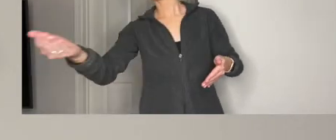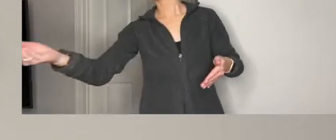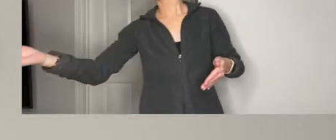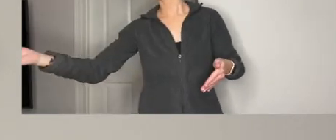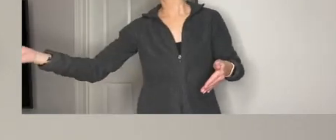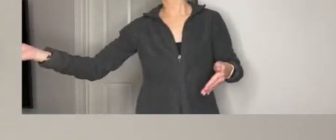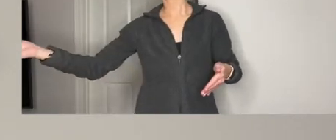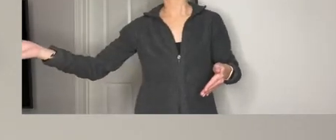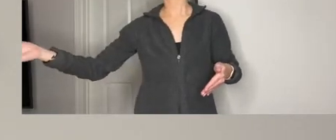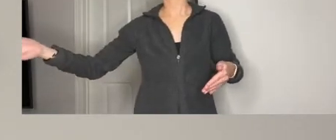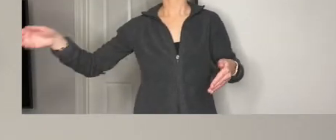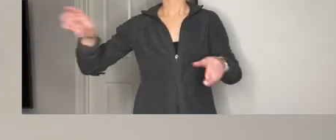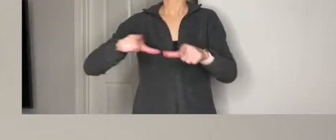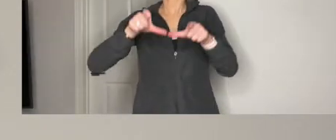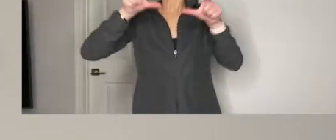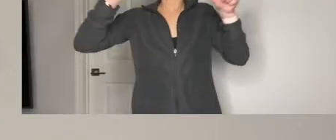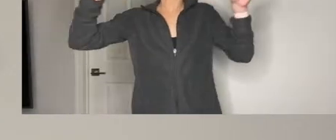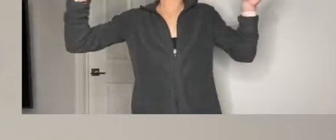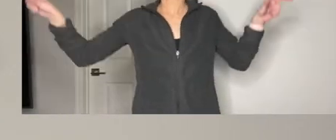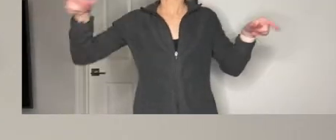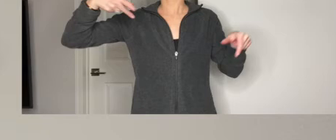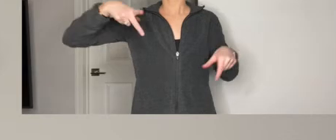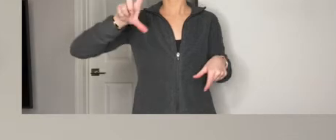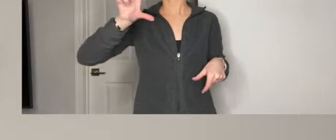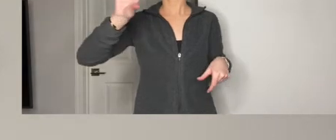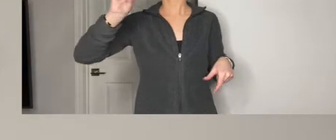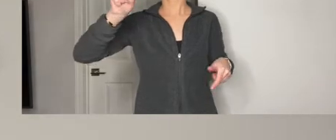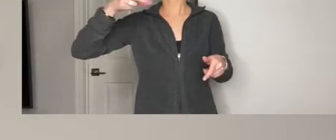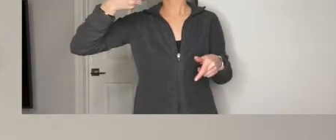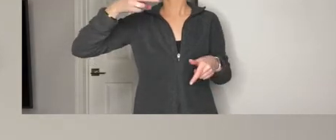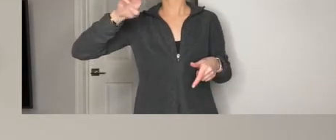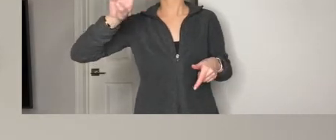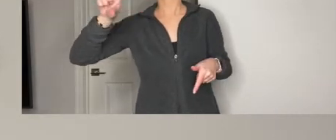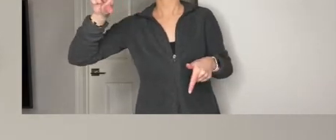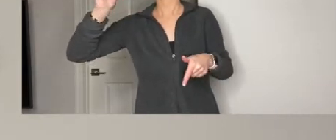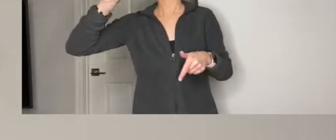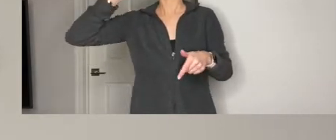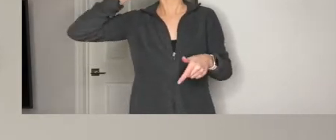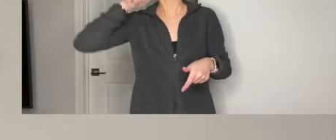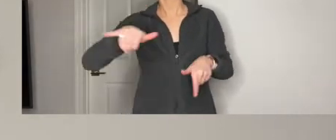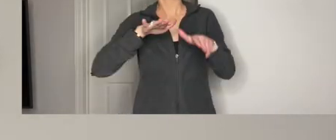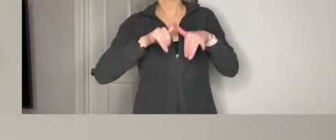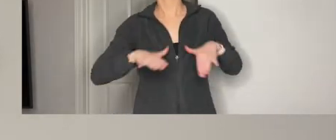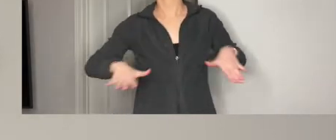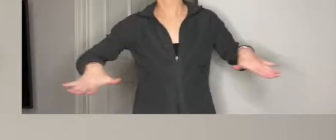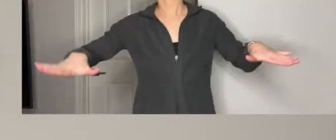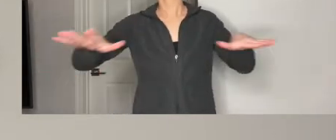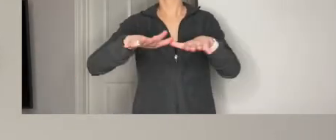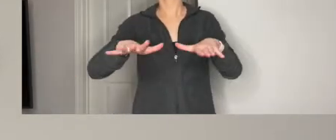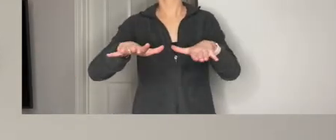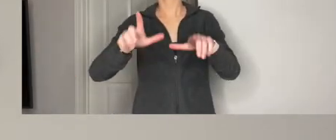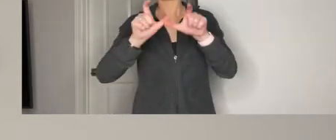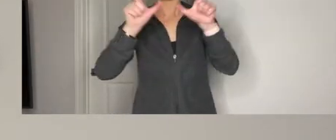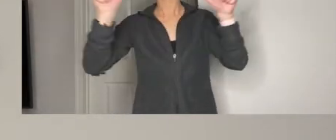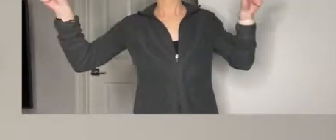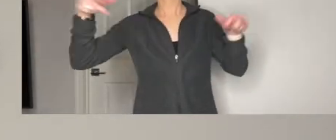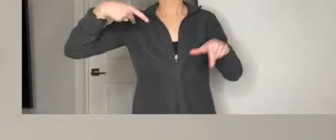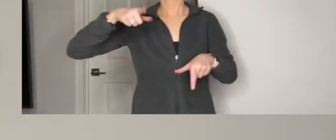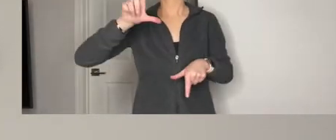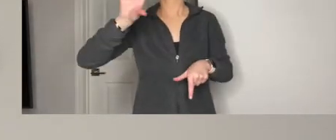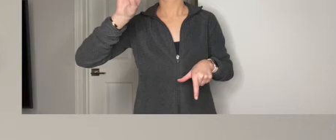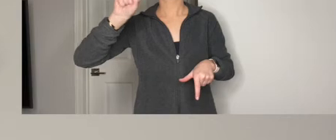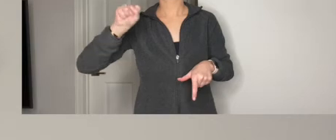and open, grand plie, heels stay on the ground in second position, grand plie. Make sure we're not sitting,